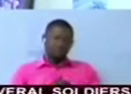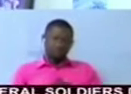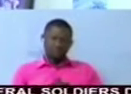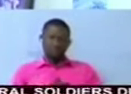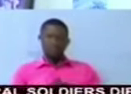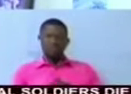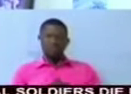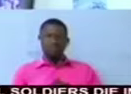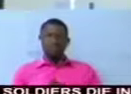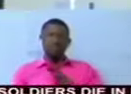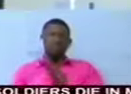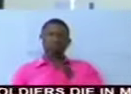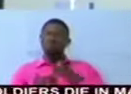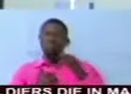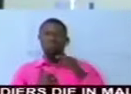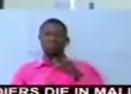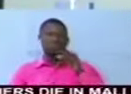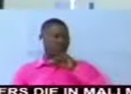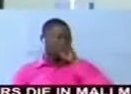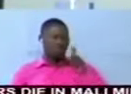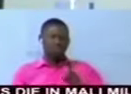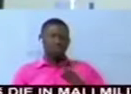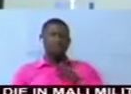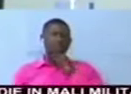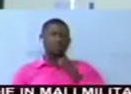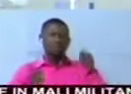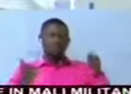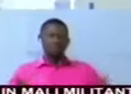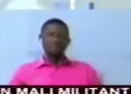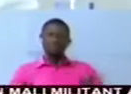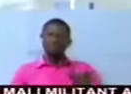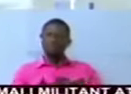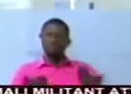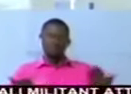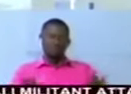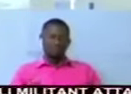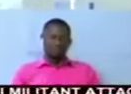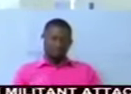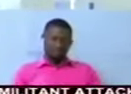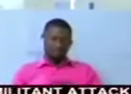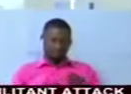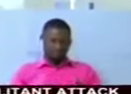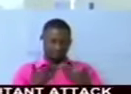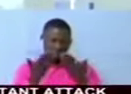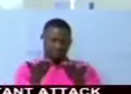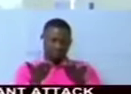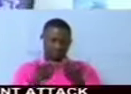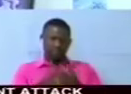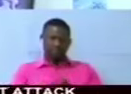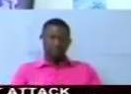Mm-hmm. No further questions, Mr. Chair. Ma luma lacc chairman.